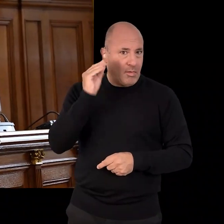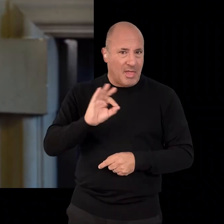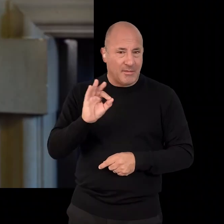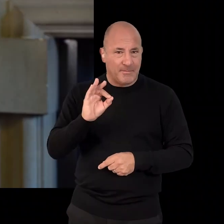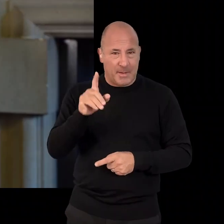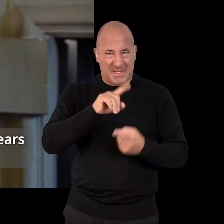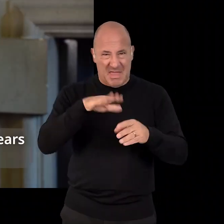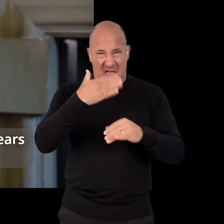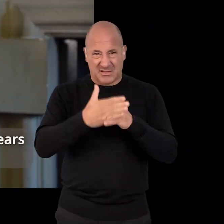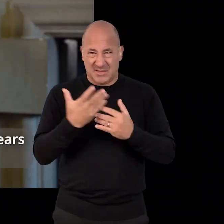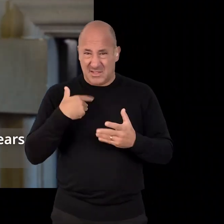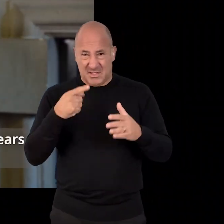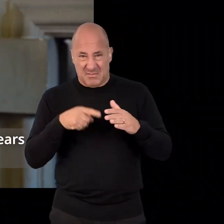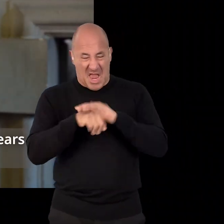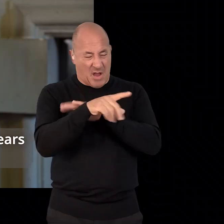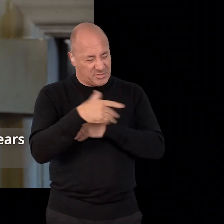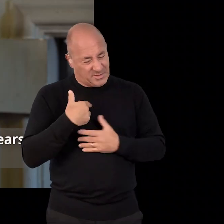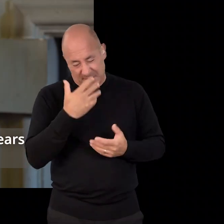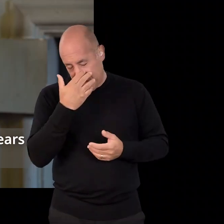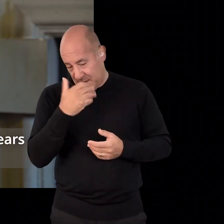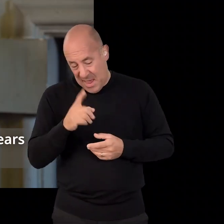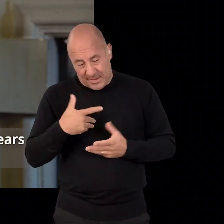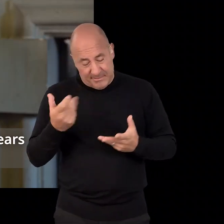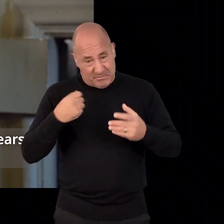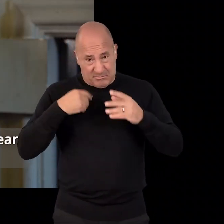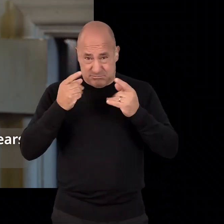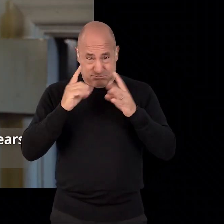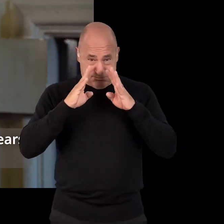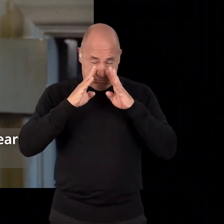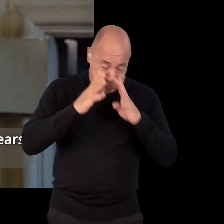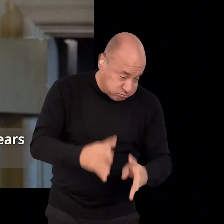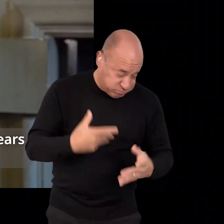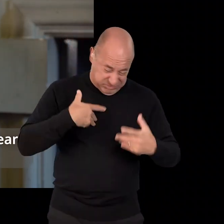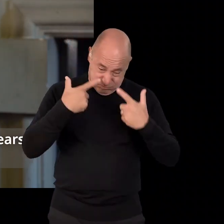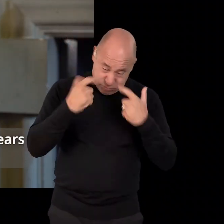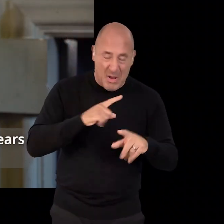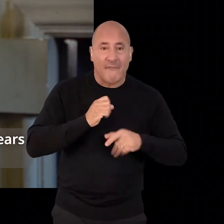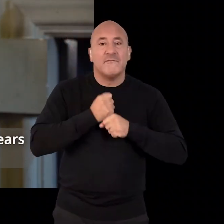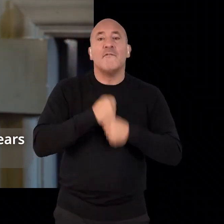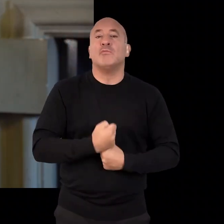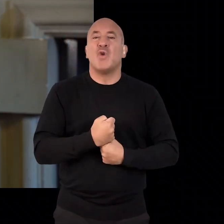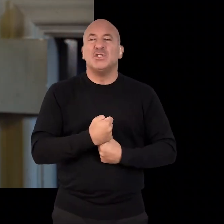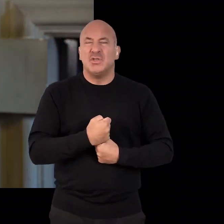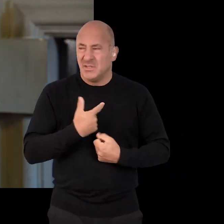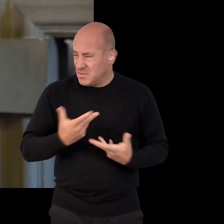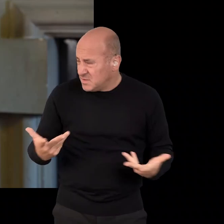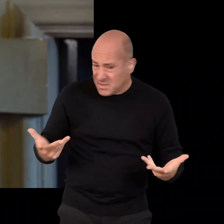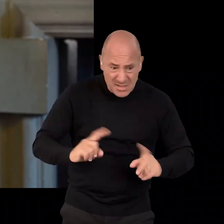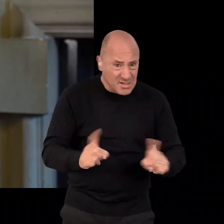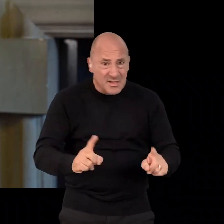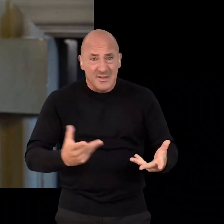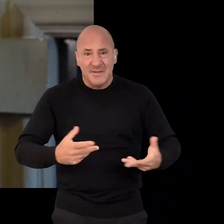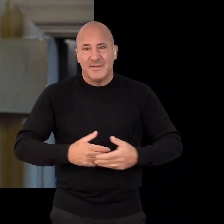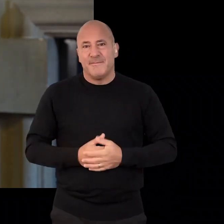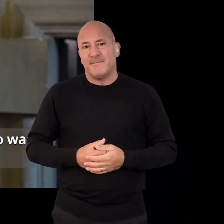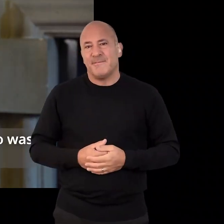name. So at the end of the meeting, I walked out, burst into tears of sheer frustration, thinking, what on earth have